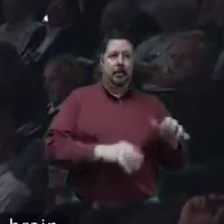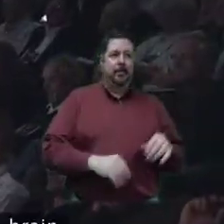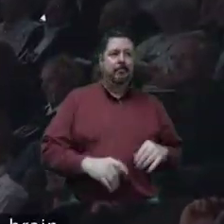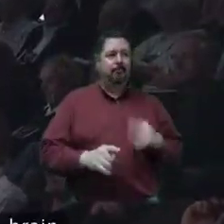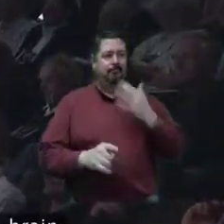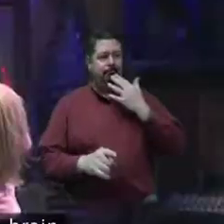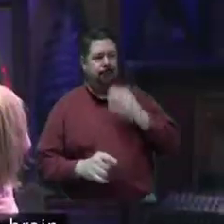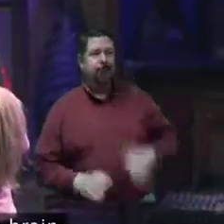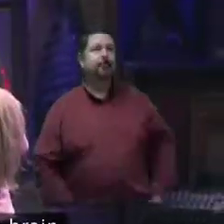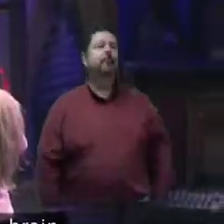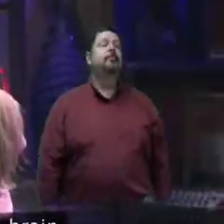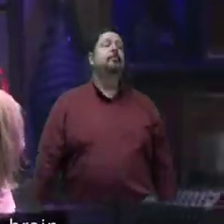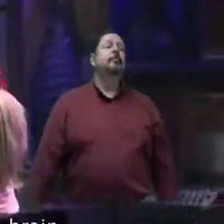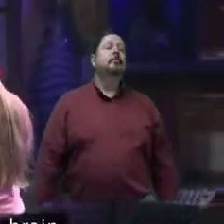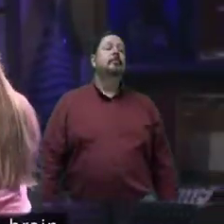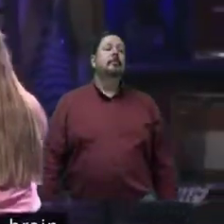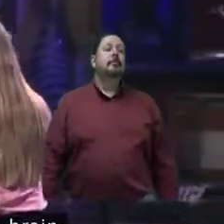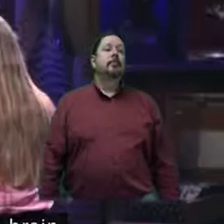Thank you.